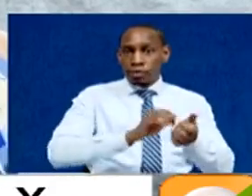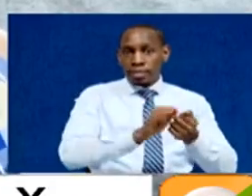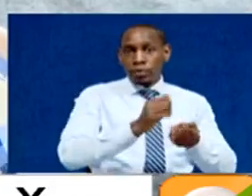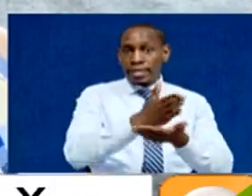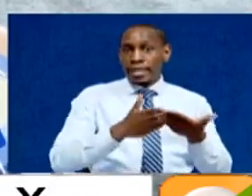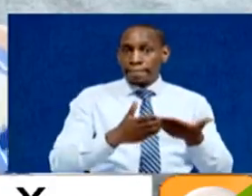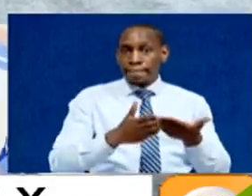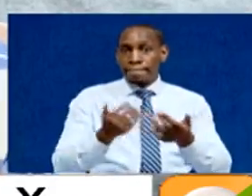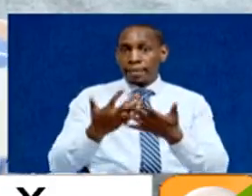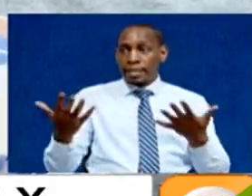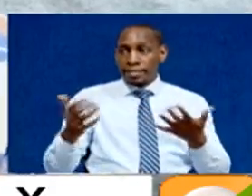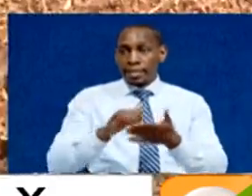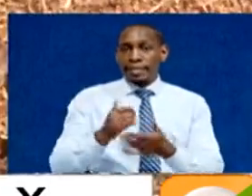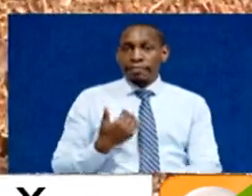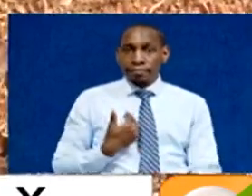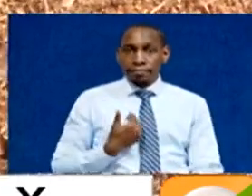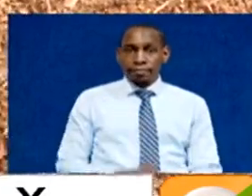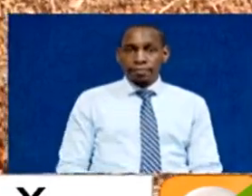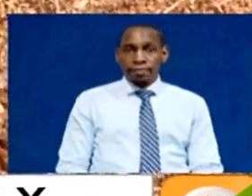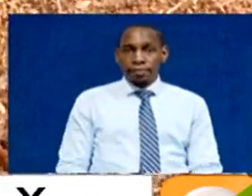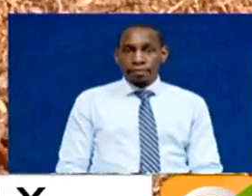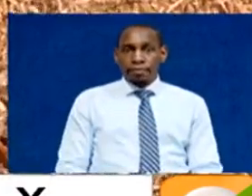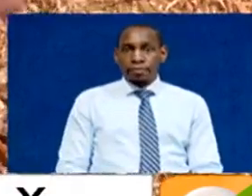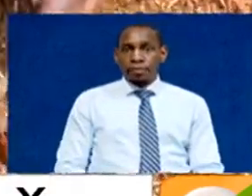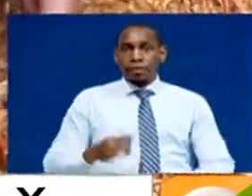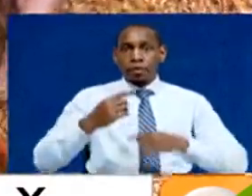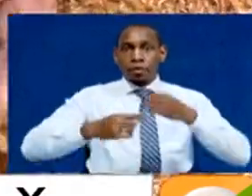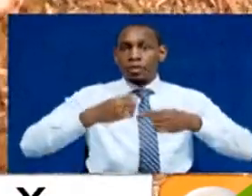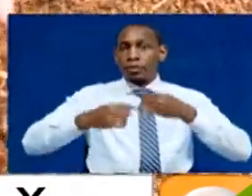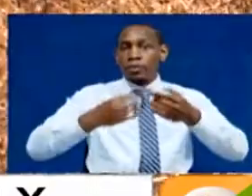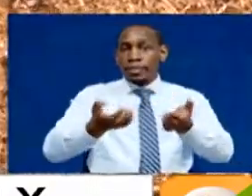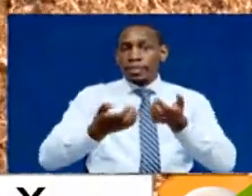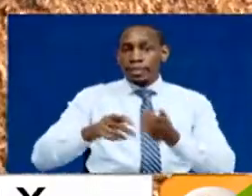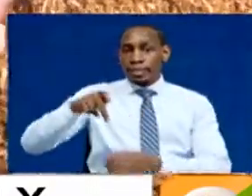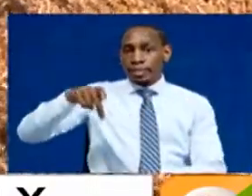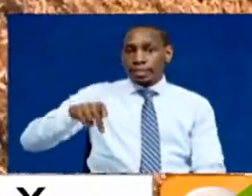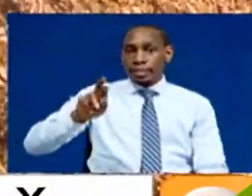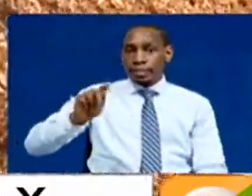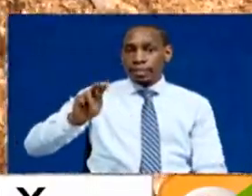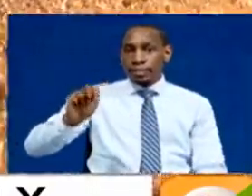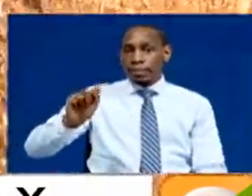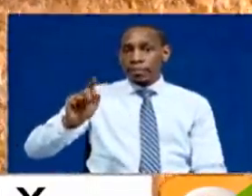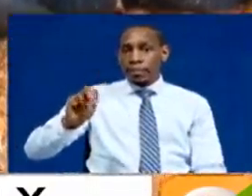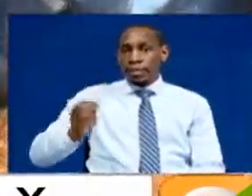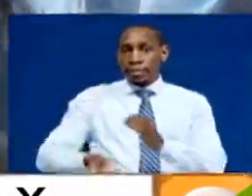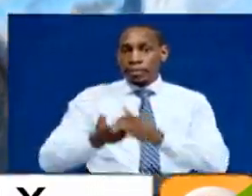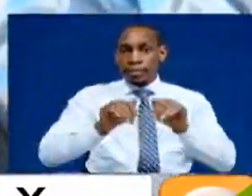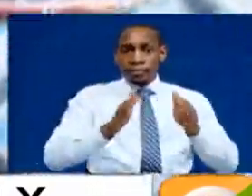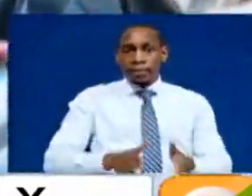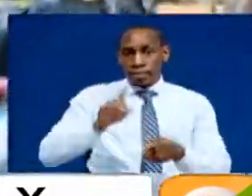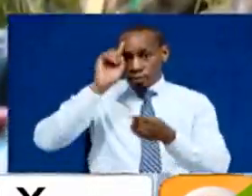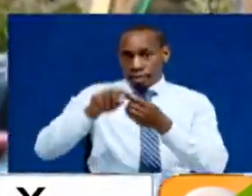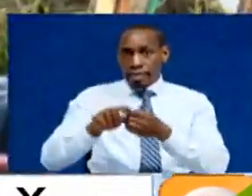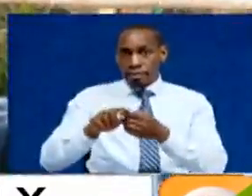of this material we have. With an increasing demand for protein sources, farmers are looking